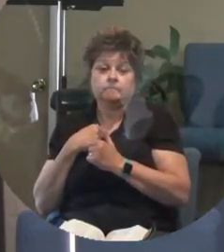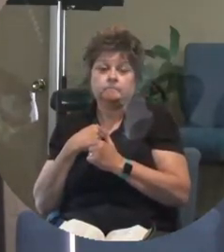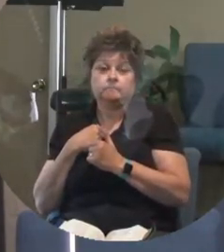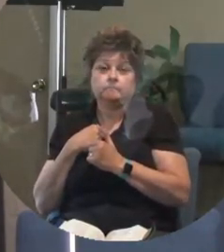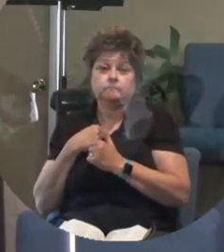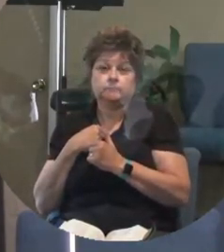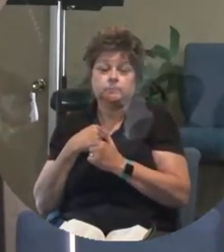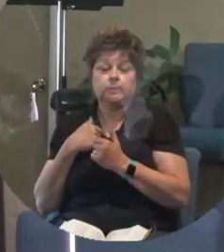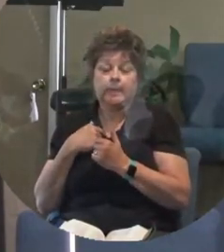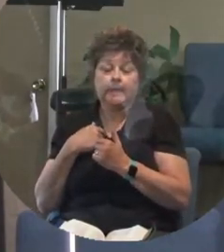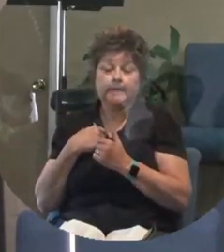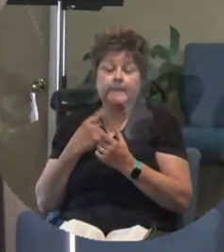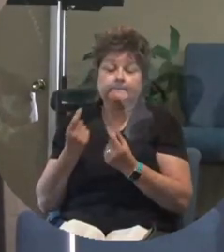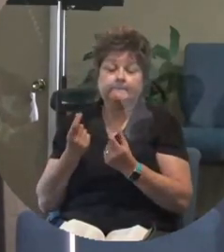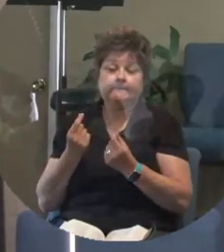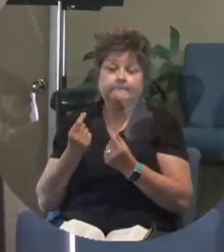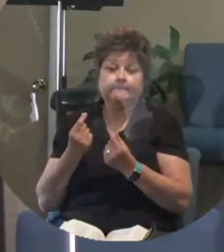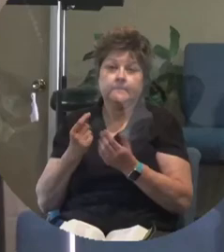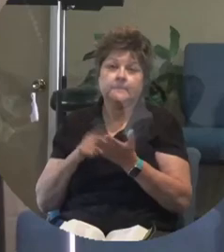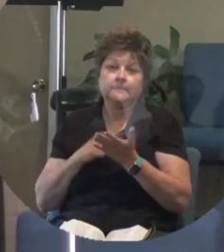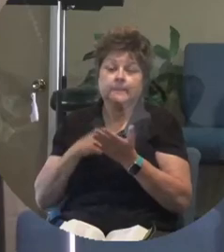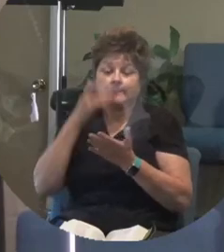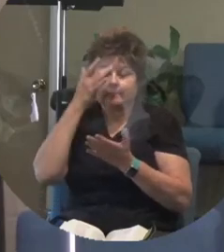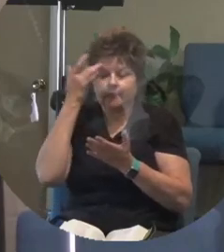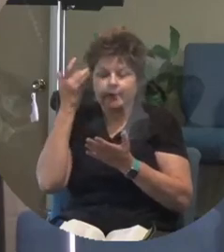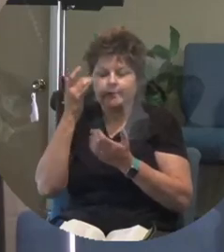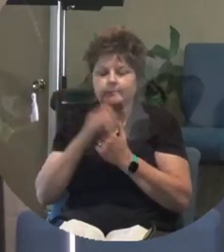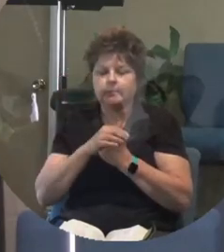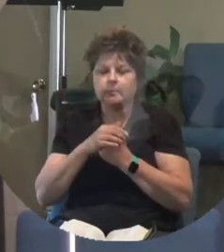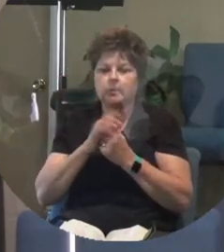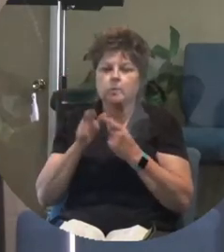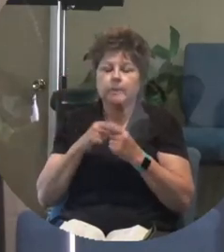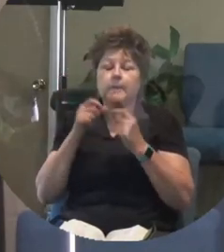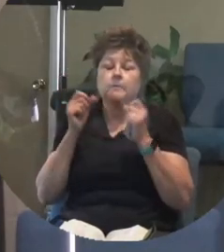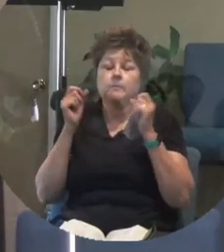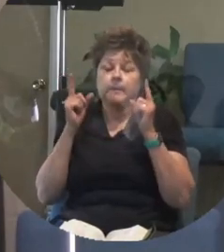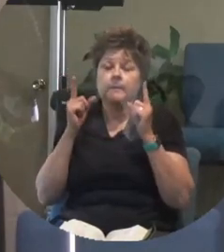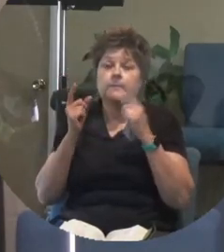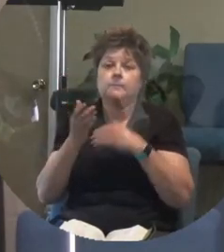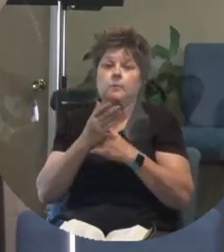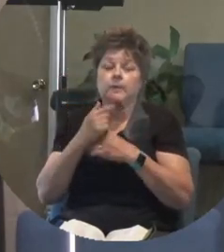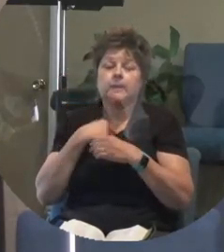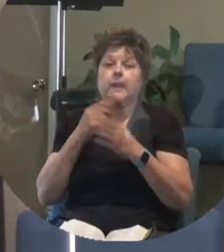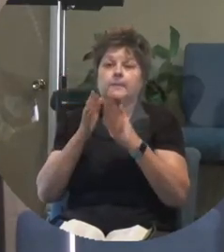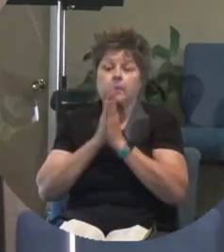here's what I do. And sometimes I forget. When I get up in the morning, I pray.